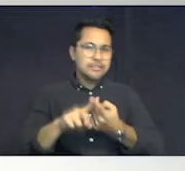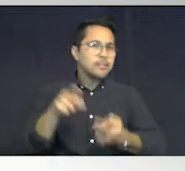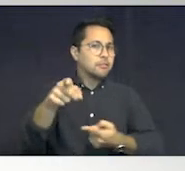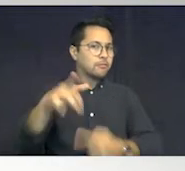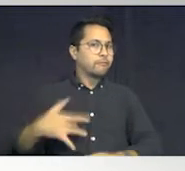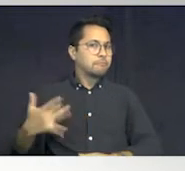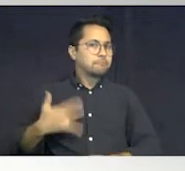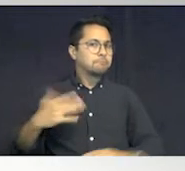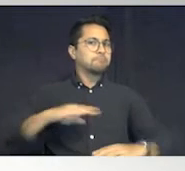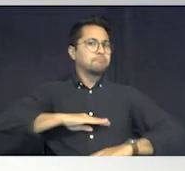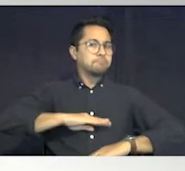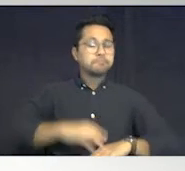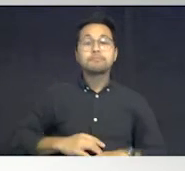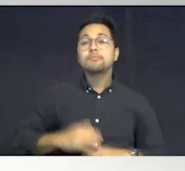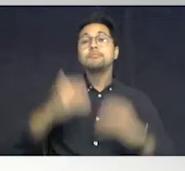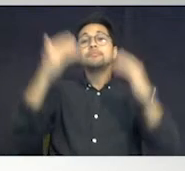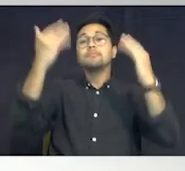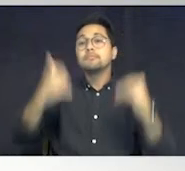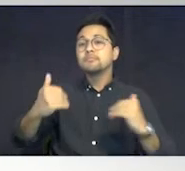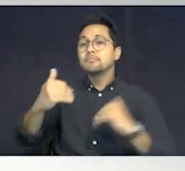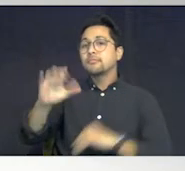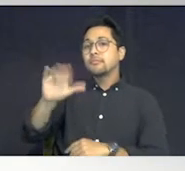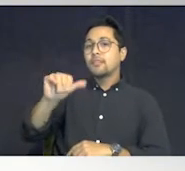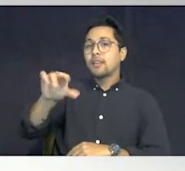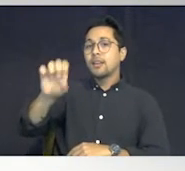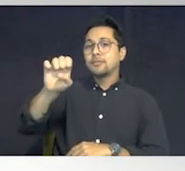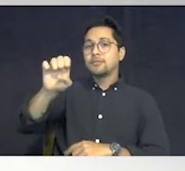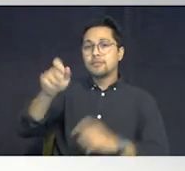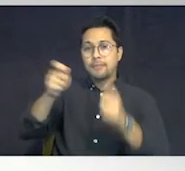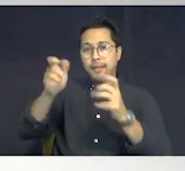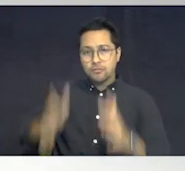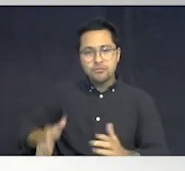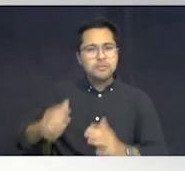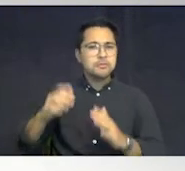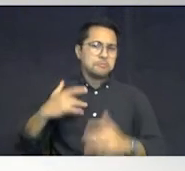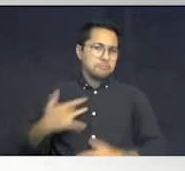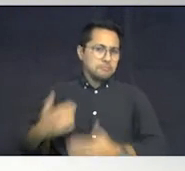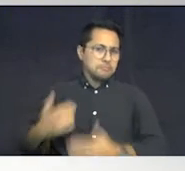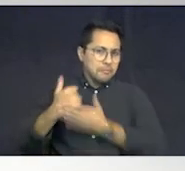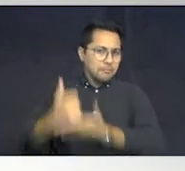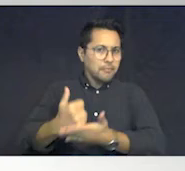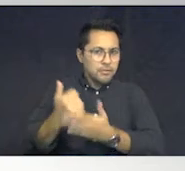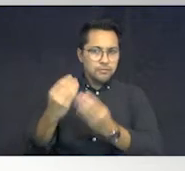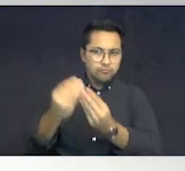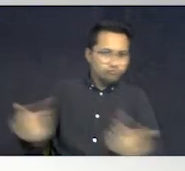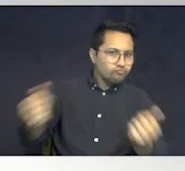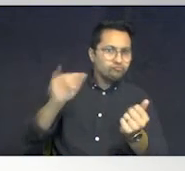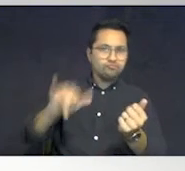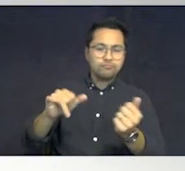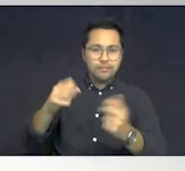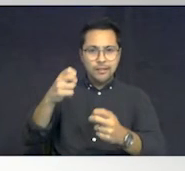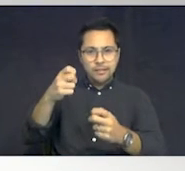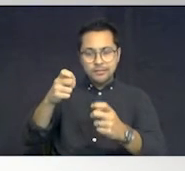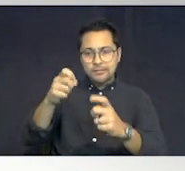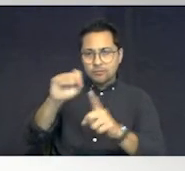Next, we're moving on to the case manager. So case managers generally assist in remedying miscommunication and misinterpretation of the law.